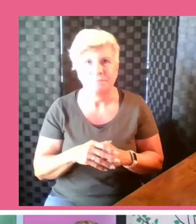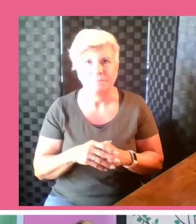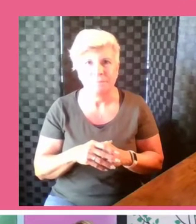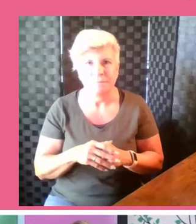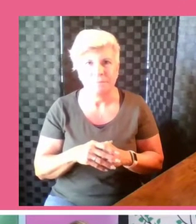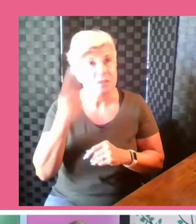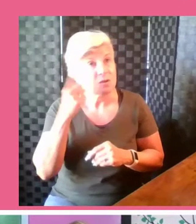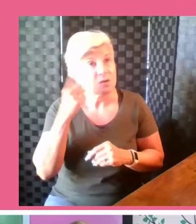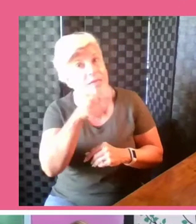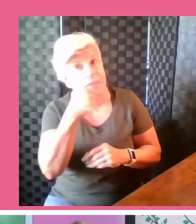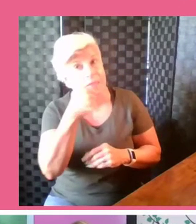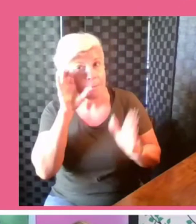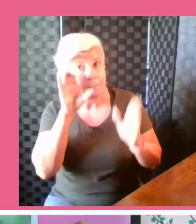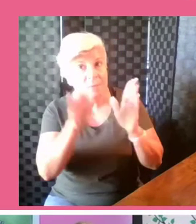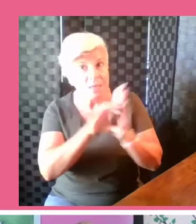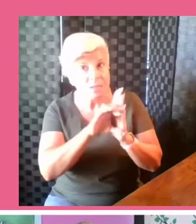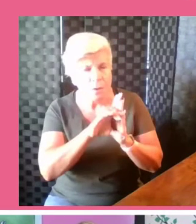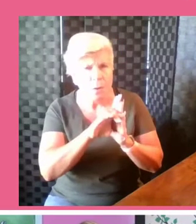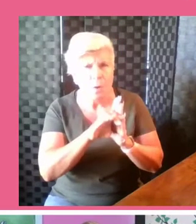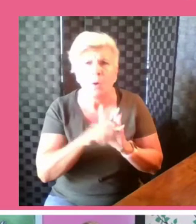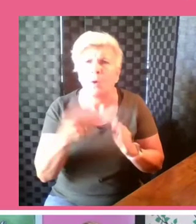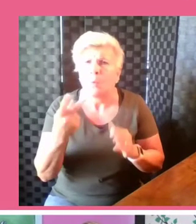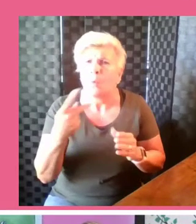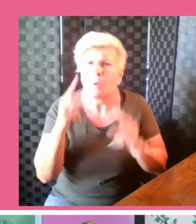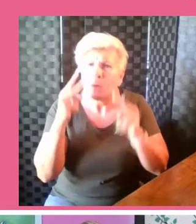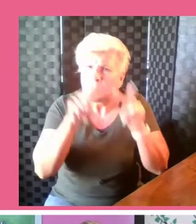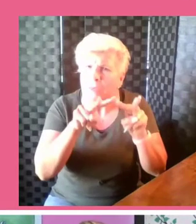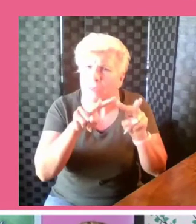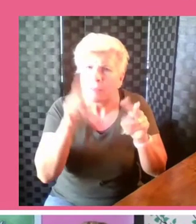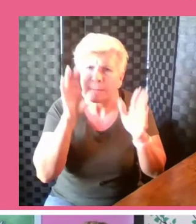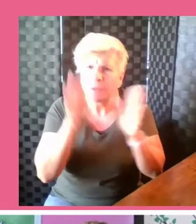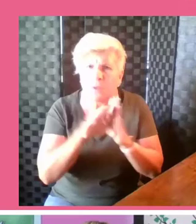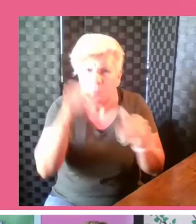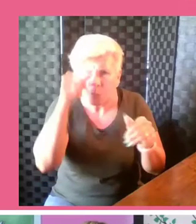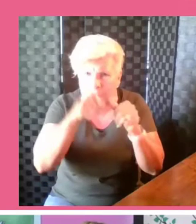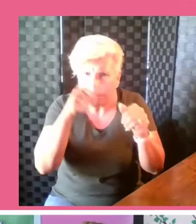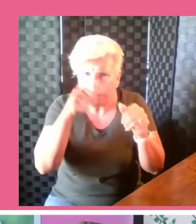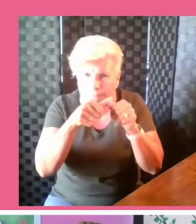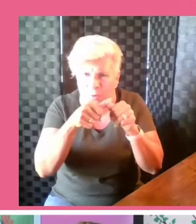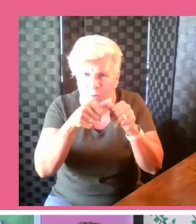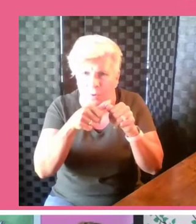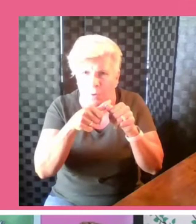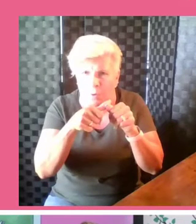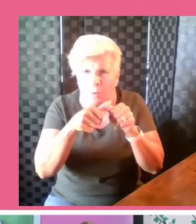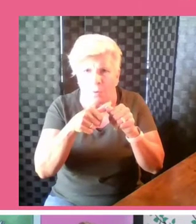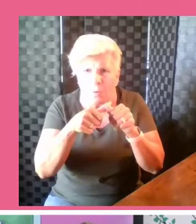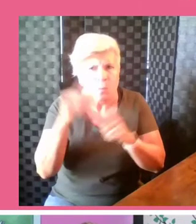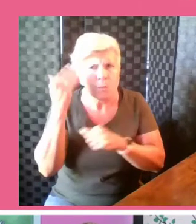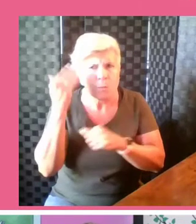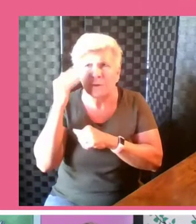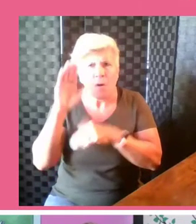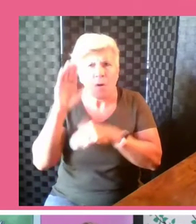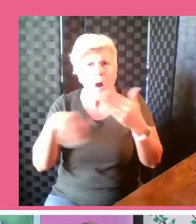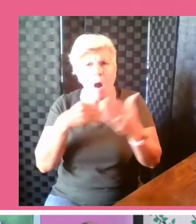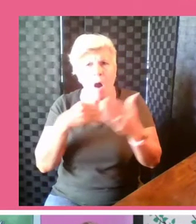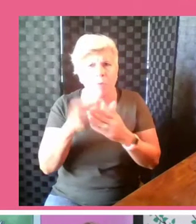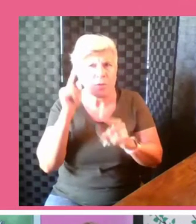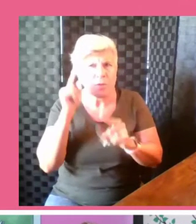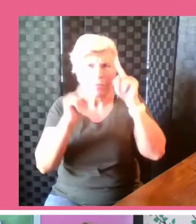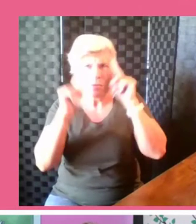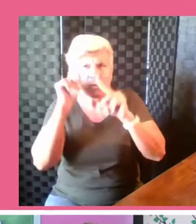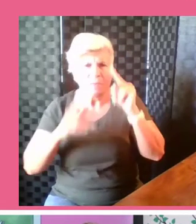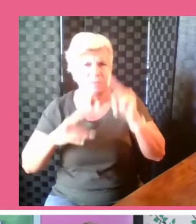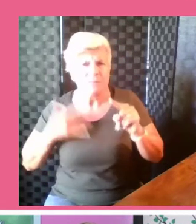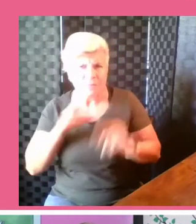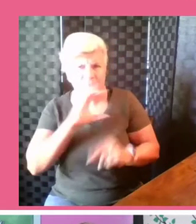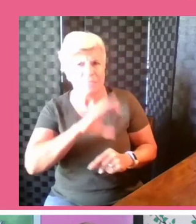Let's look at another picture. So when we're looking at these pictures, we need to keep in mind that we don't know all the thoughts and feelings